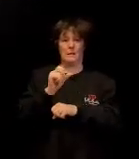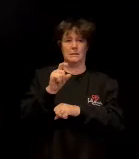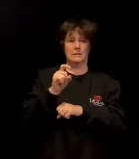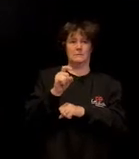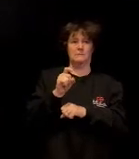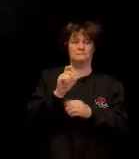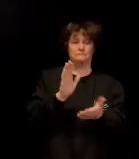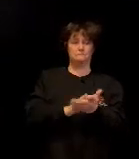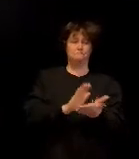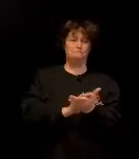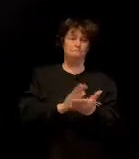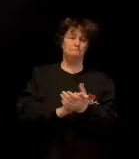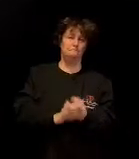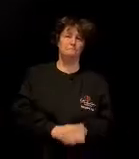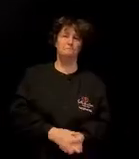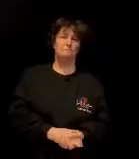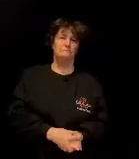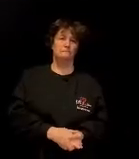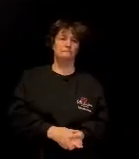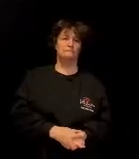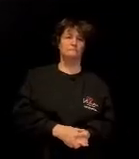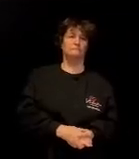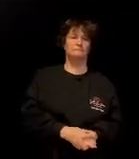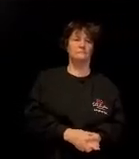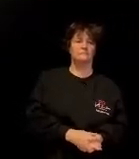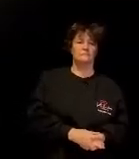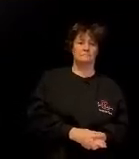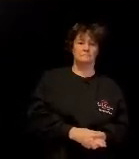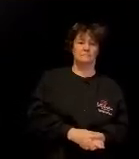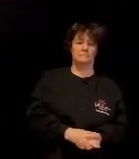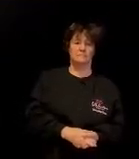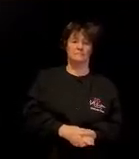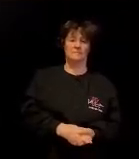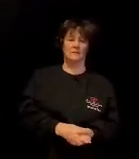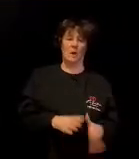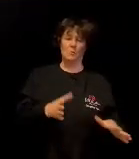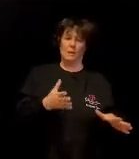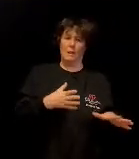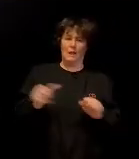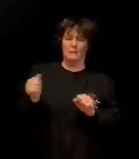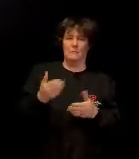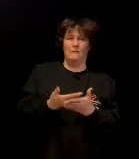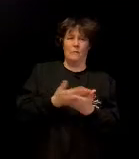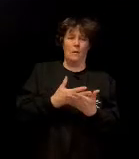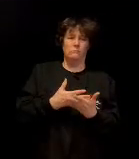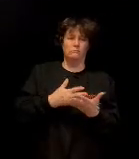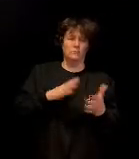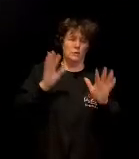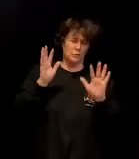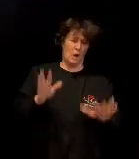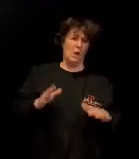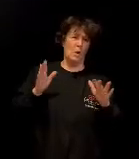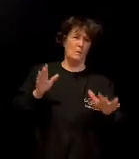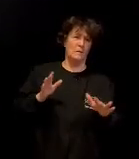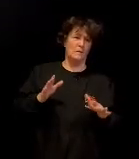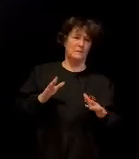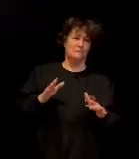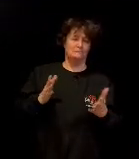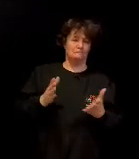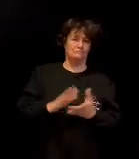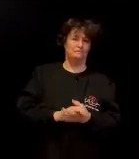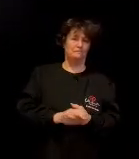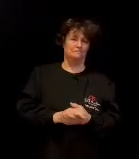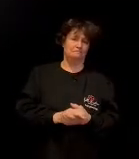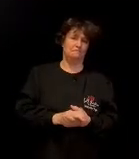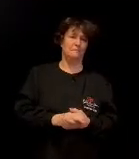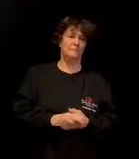want you guys to stand to your feet. I want to get you home before it turns into the blizzard out here that there probably will not happen, right?